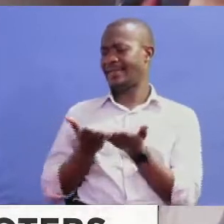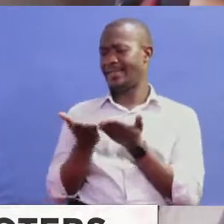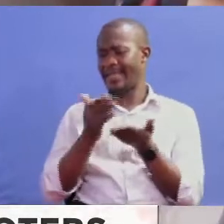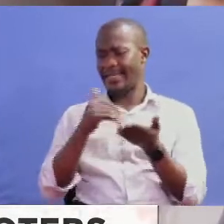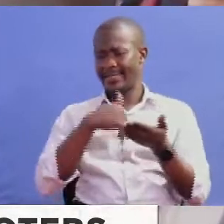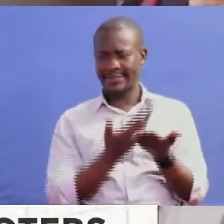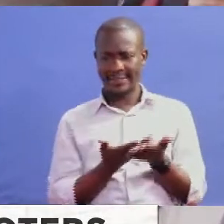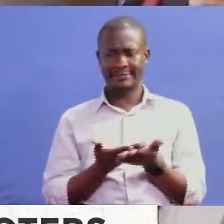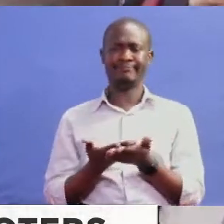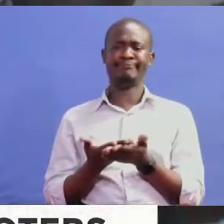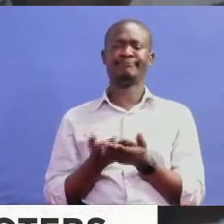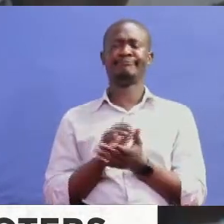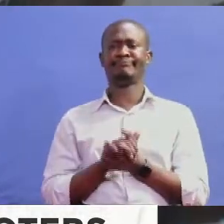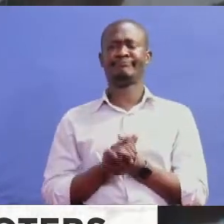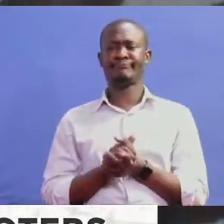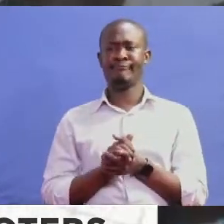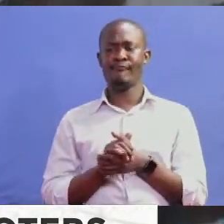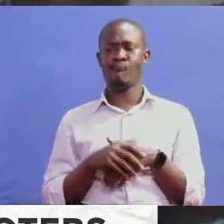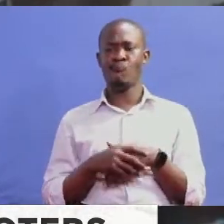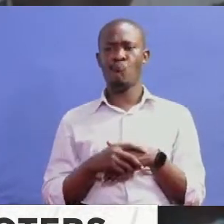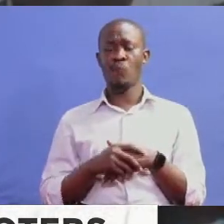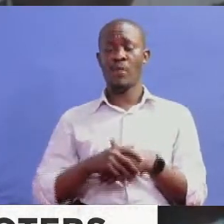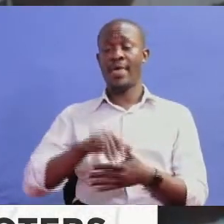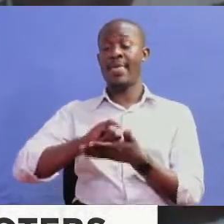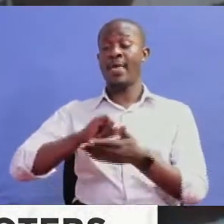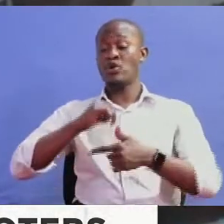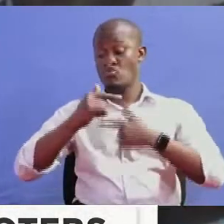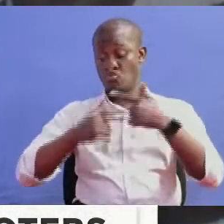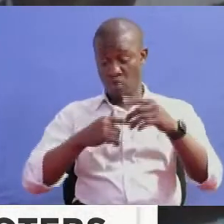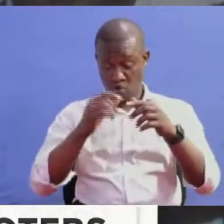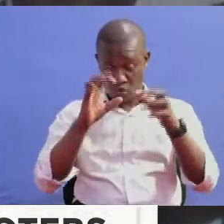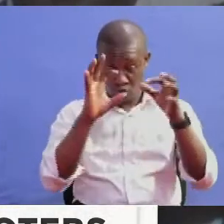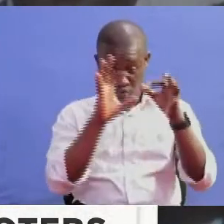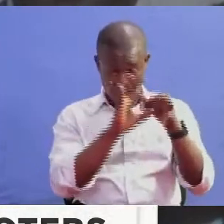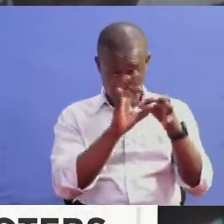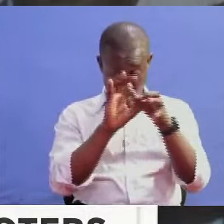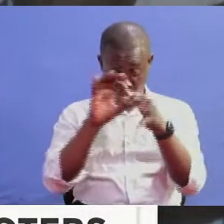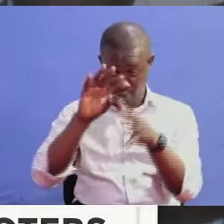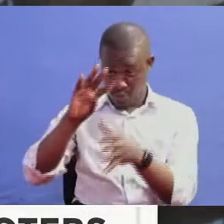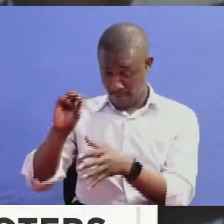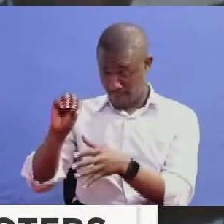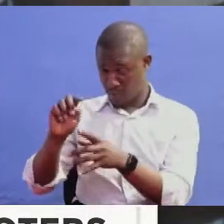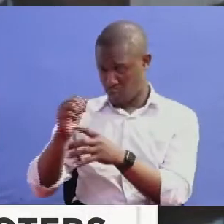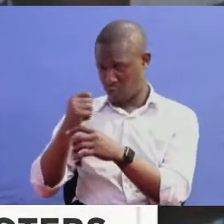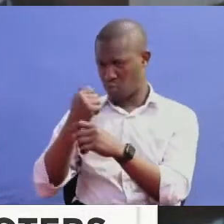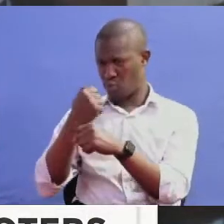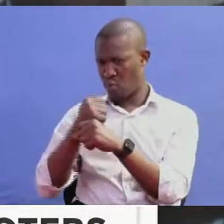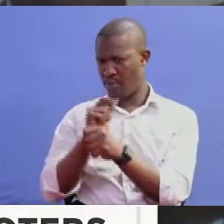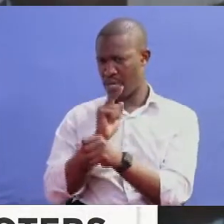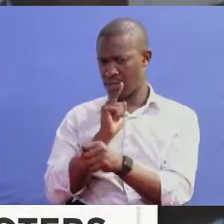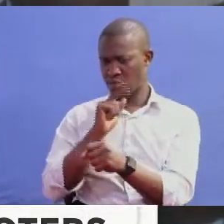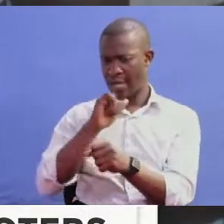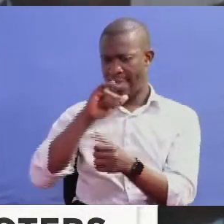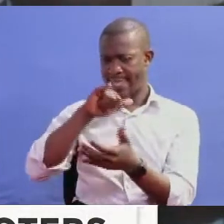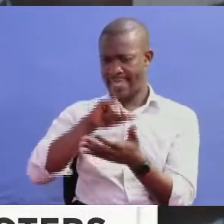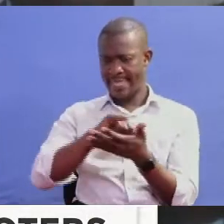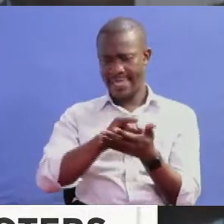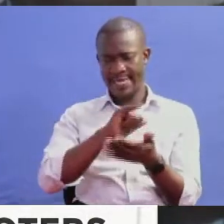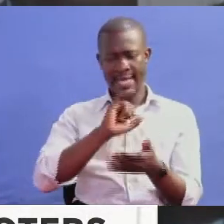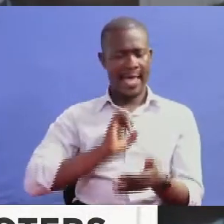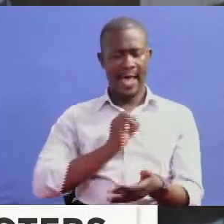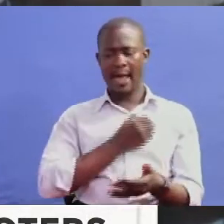and legislative. That we are going to partner with them to make sure that